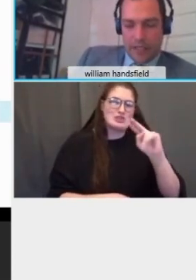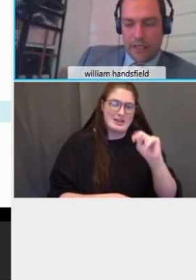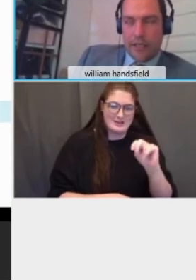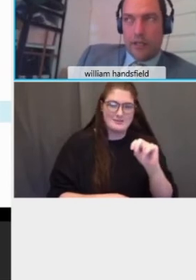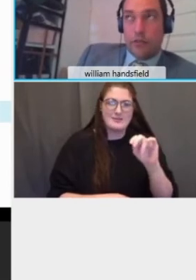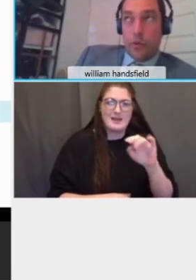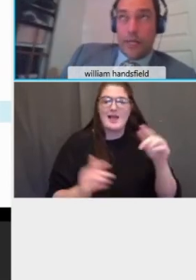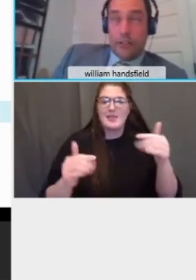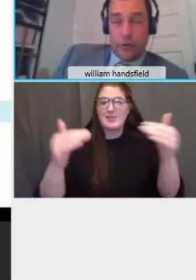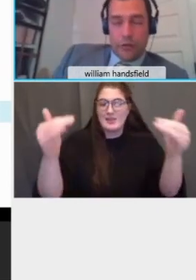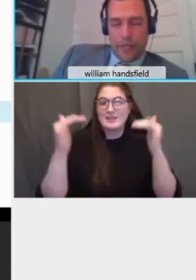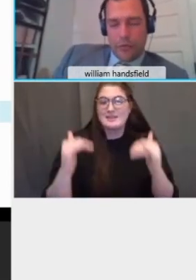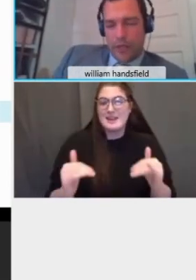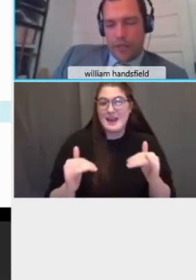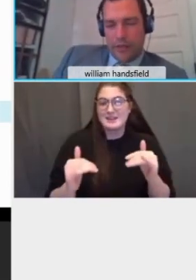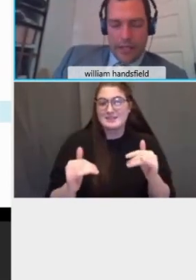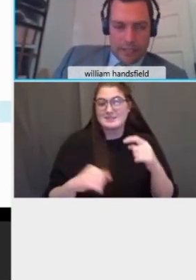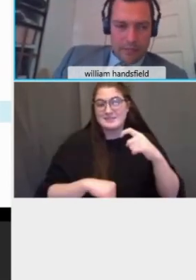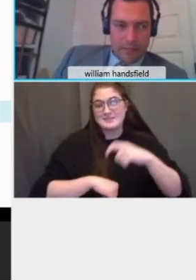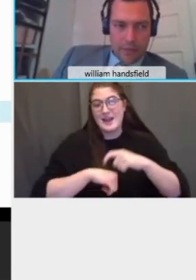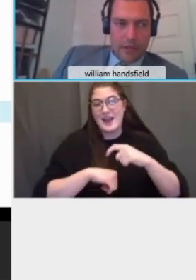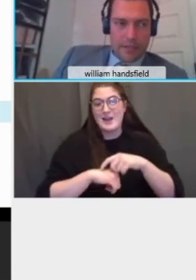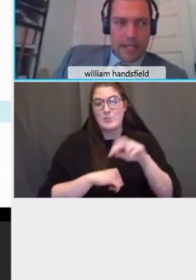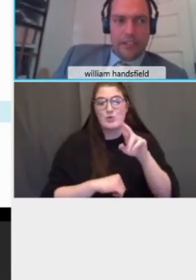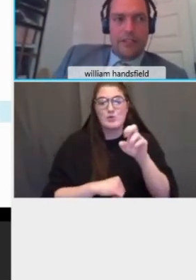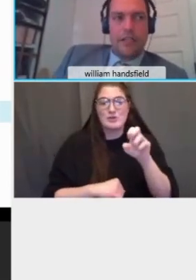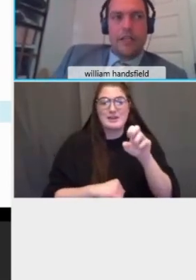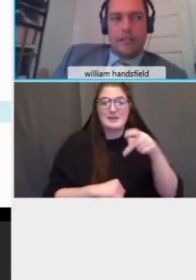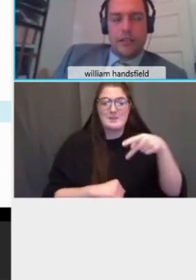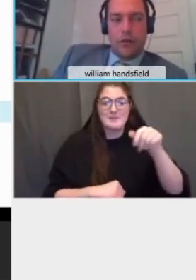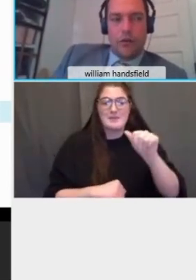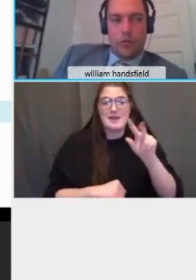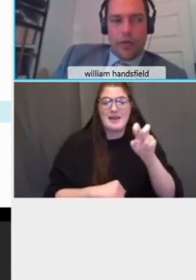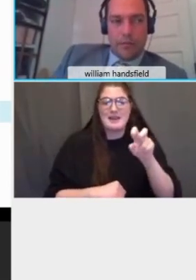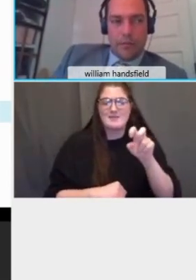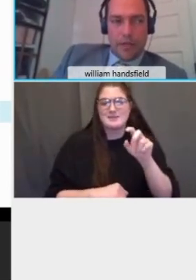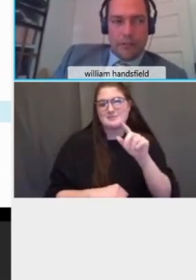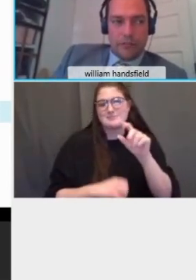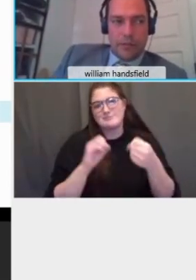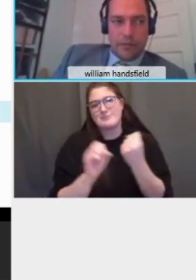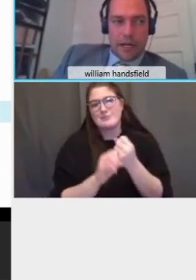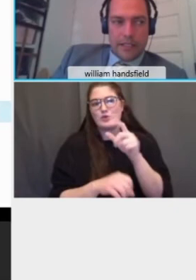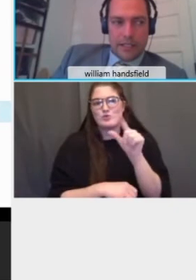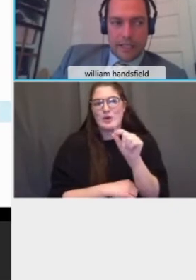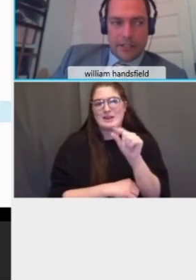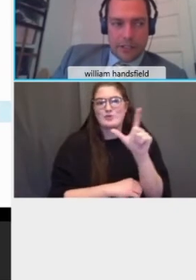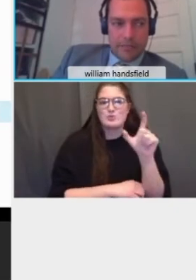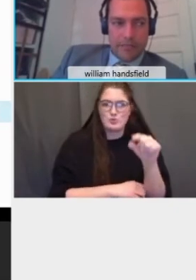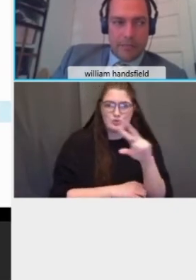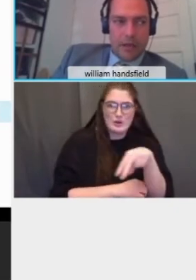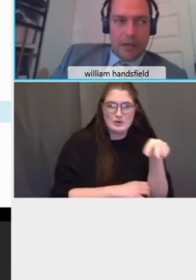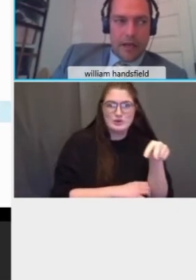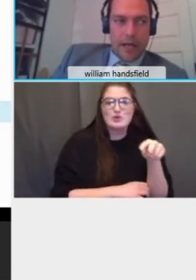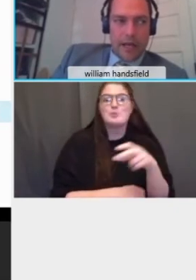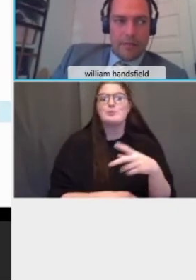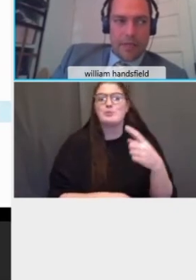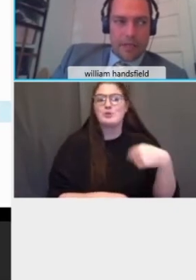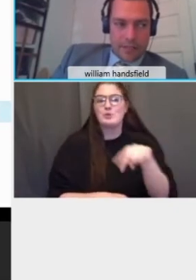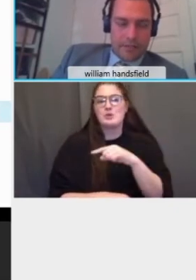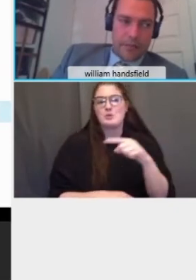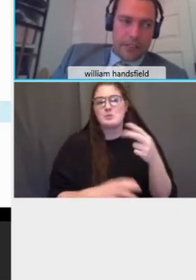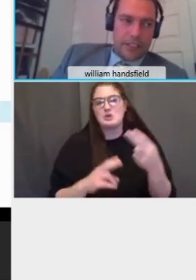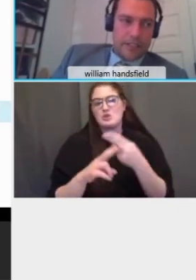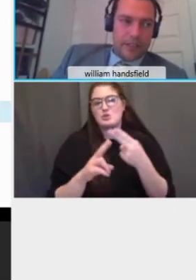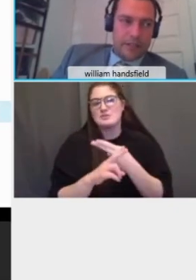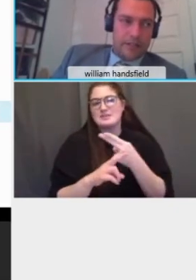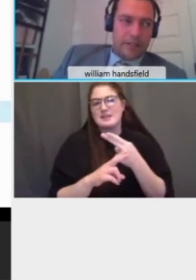in 2022 and 2023, and that's the mall section. So we're going to be using rubber blocks in the interim because